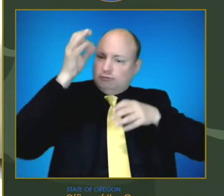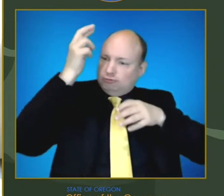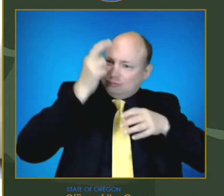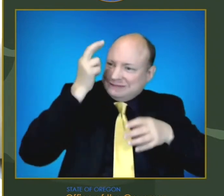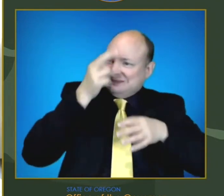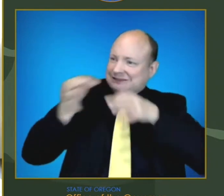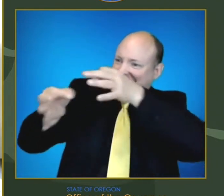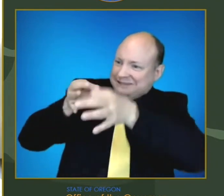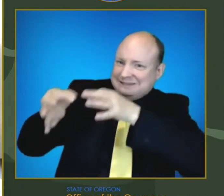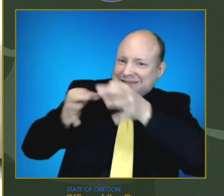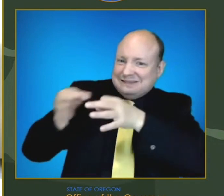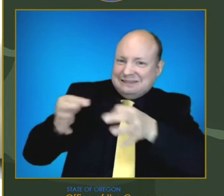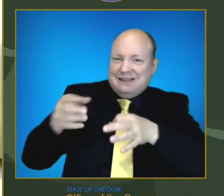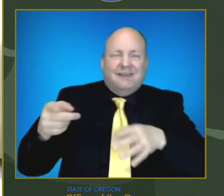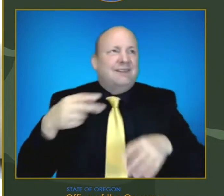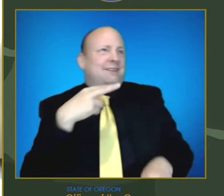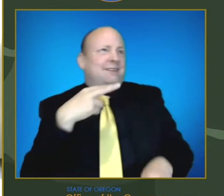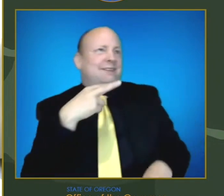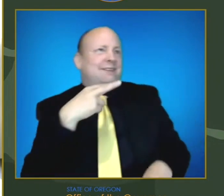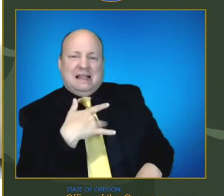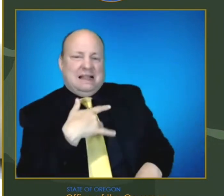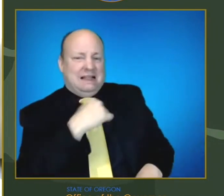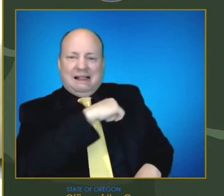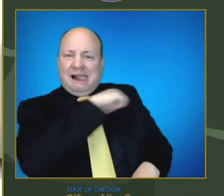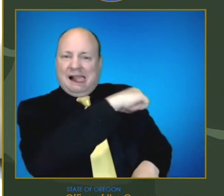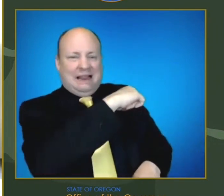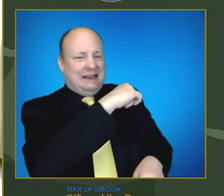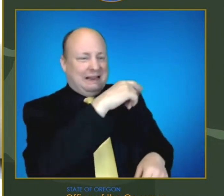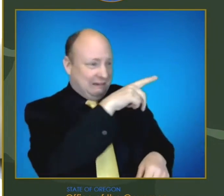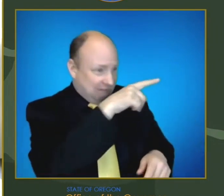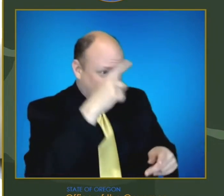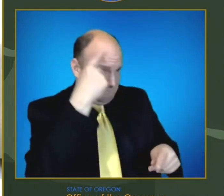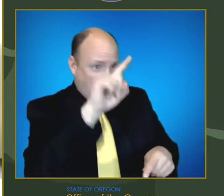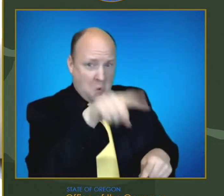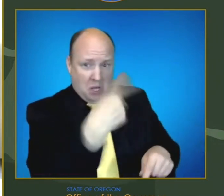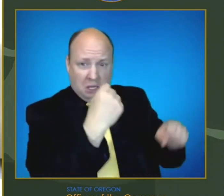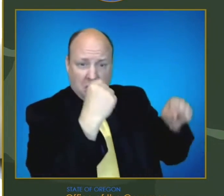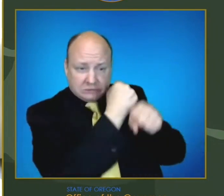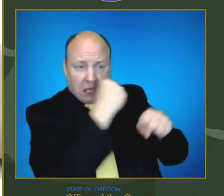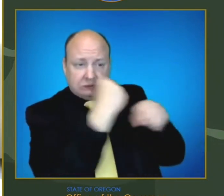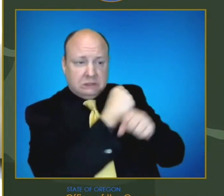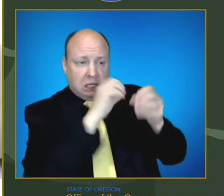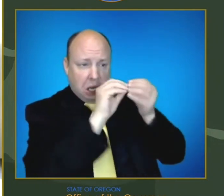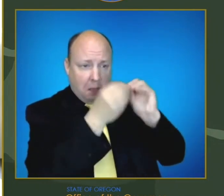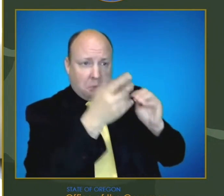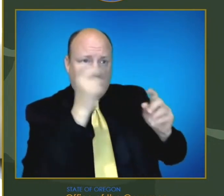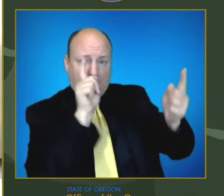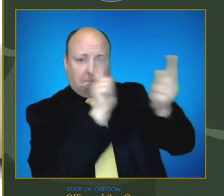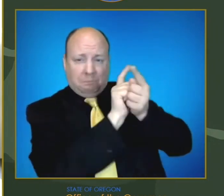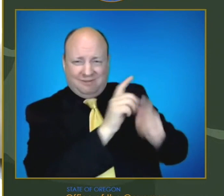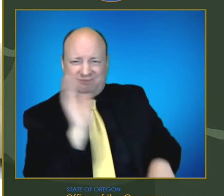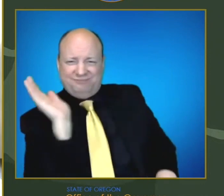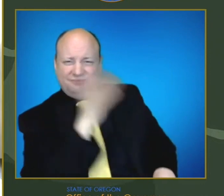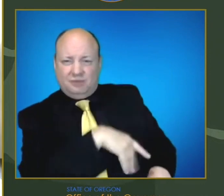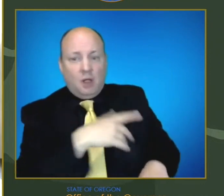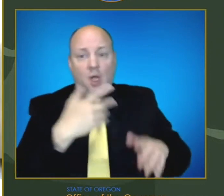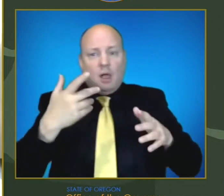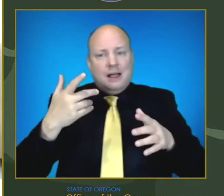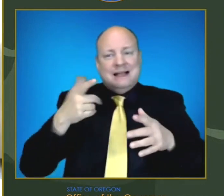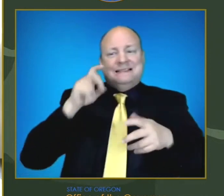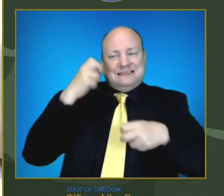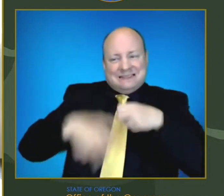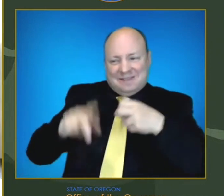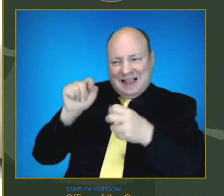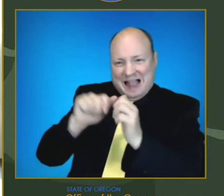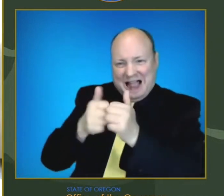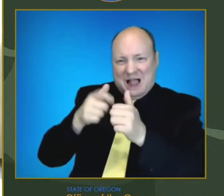those individuals who are feeling the anxiety and the stress. It's tough to cut through. Many of the